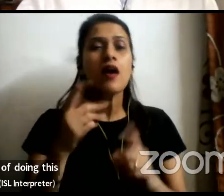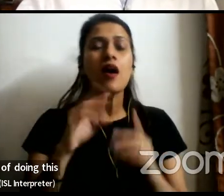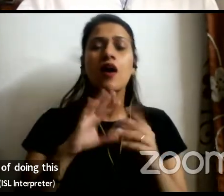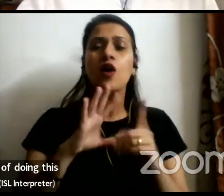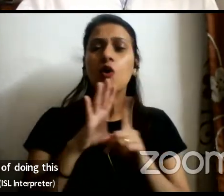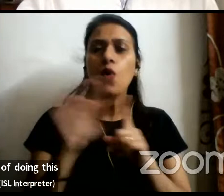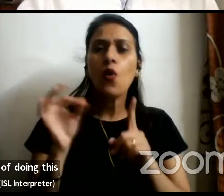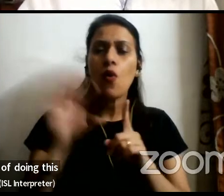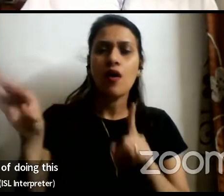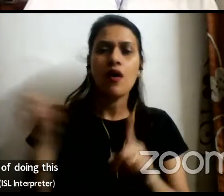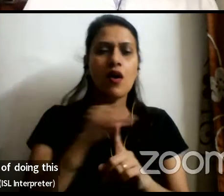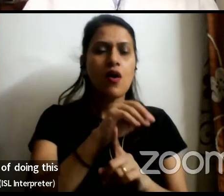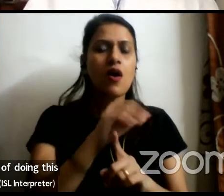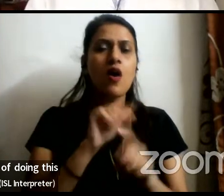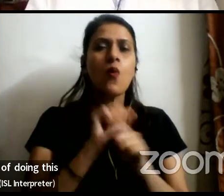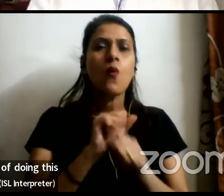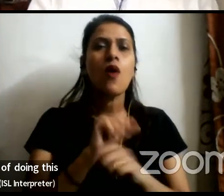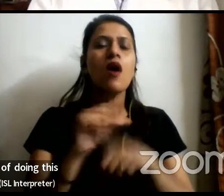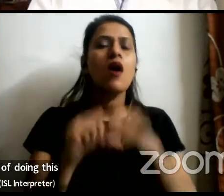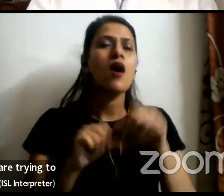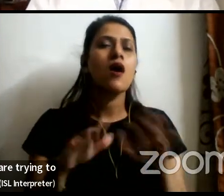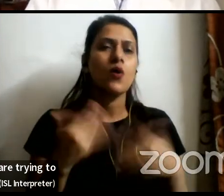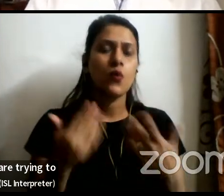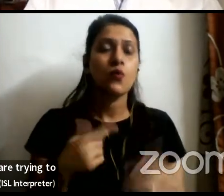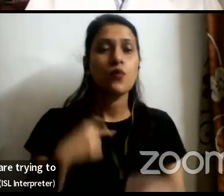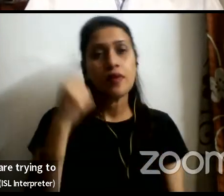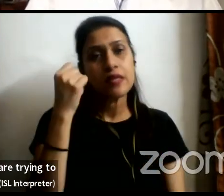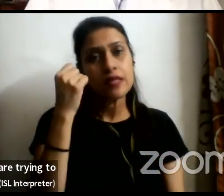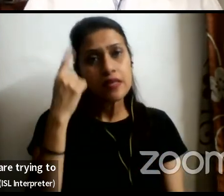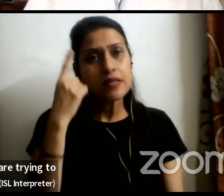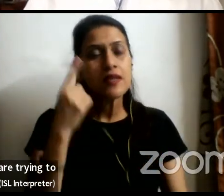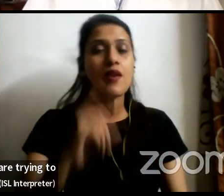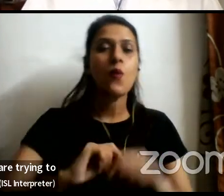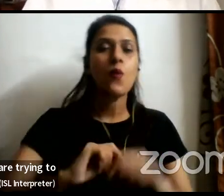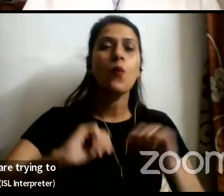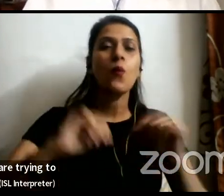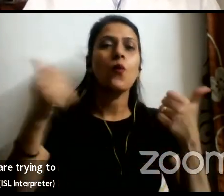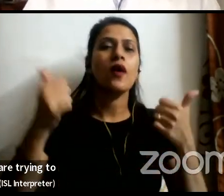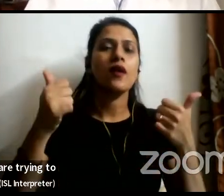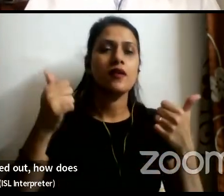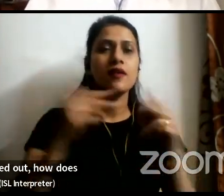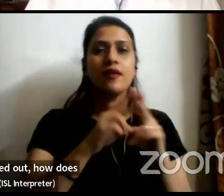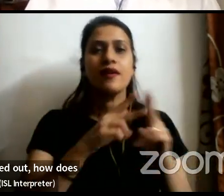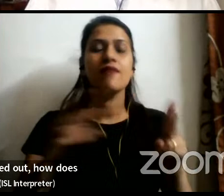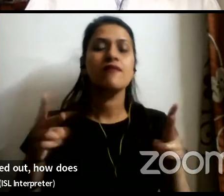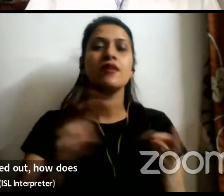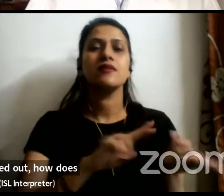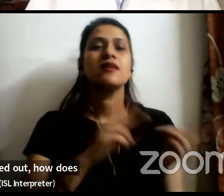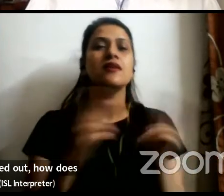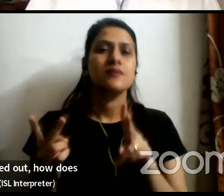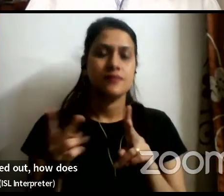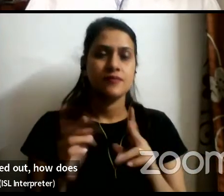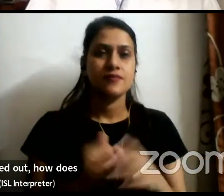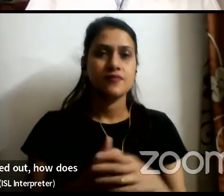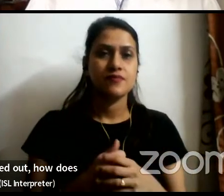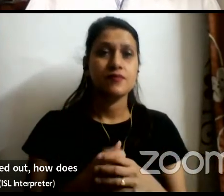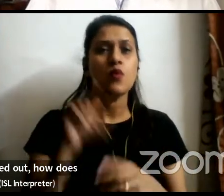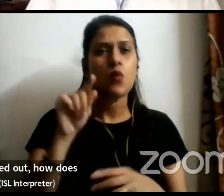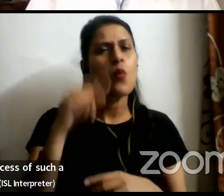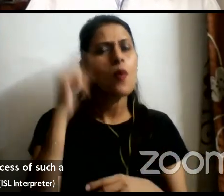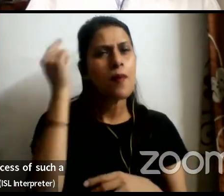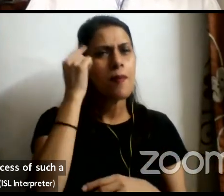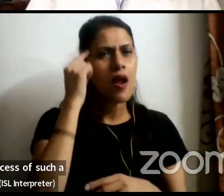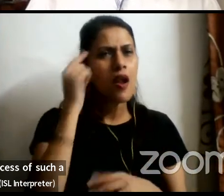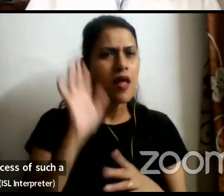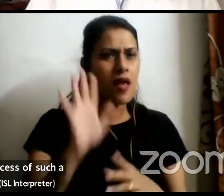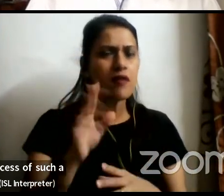played out, how does one go about understanding the success of such a transplant? Would you have some markers in mind that one should